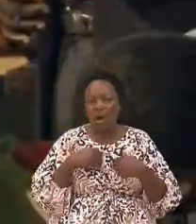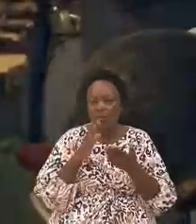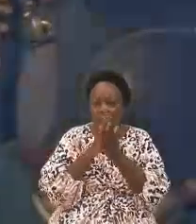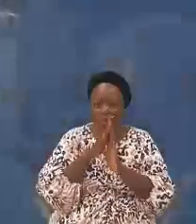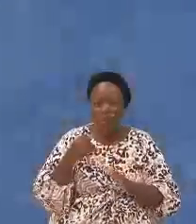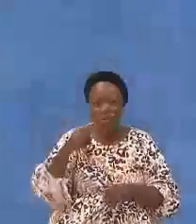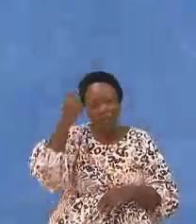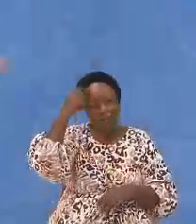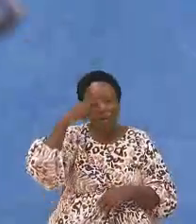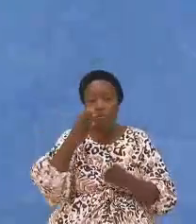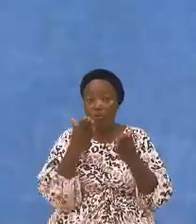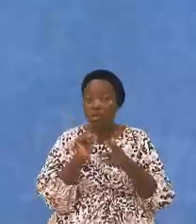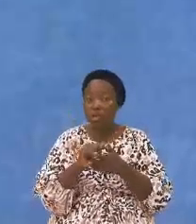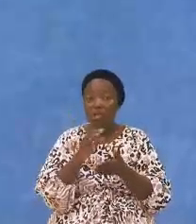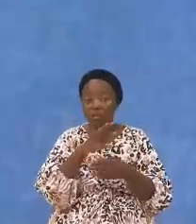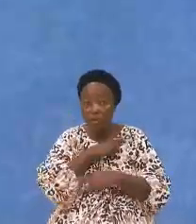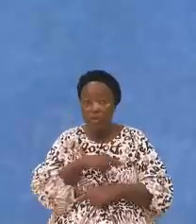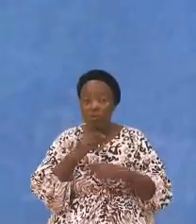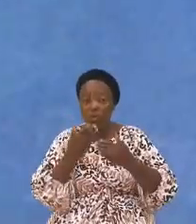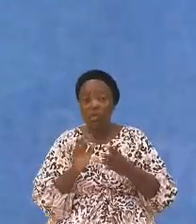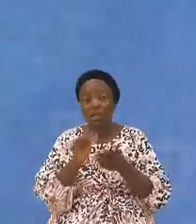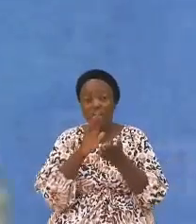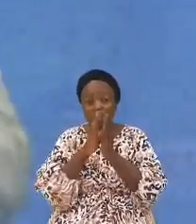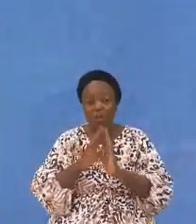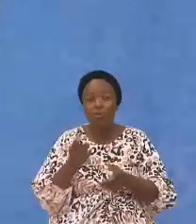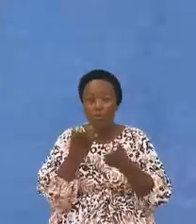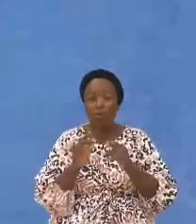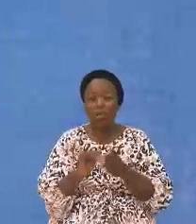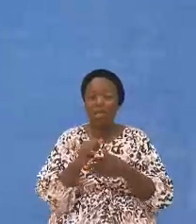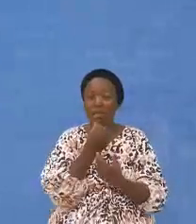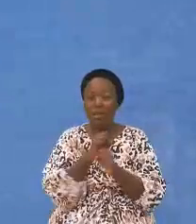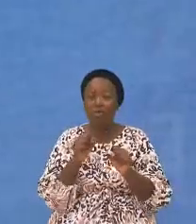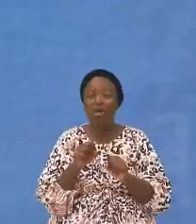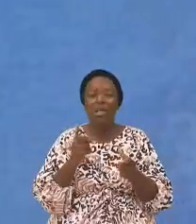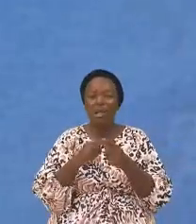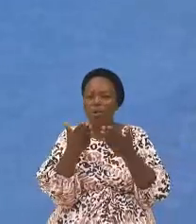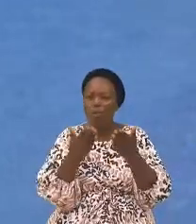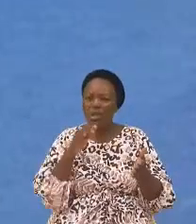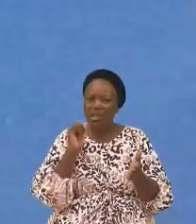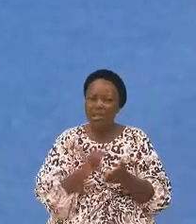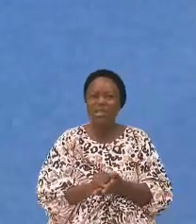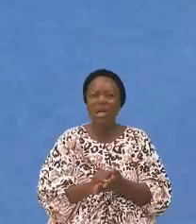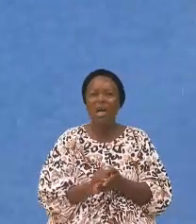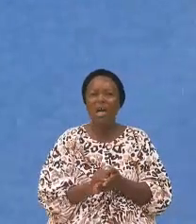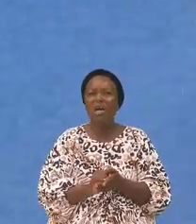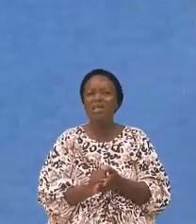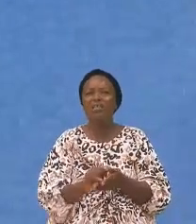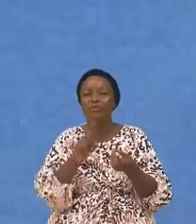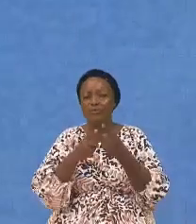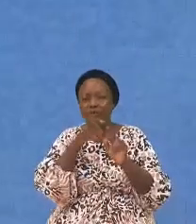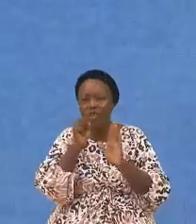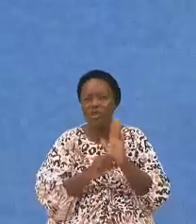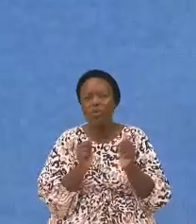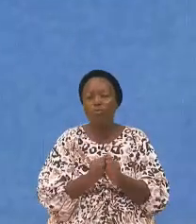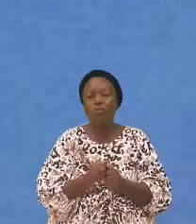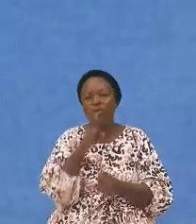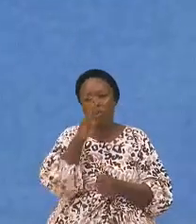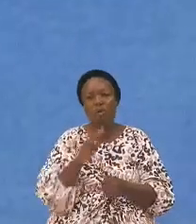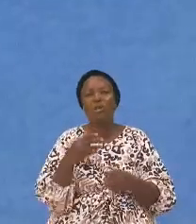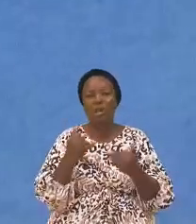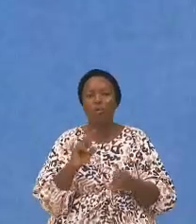your soul, of the peace of mind. You want that rest, you want that peace, you want that salvation, and you want